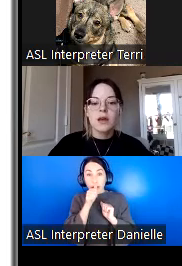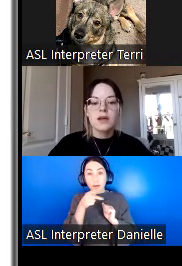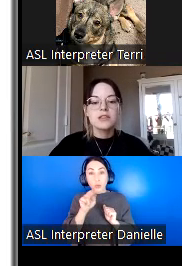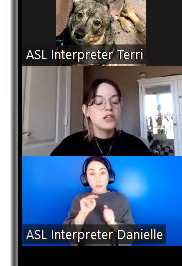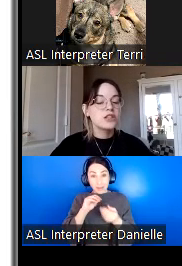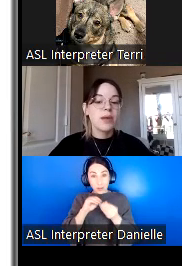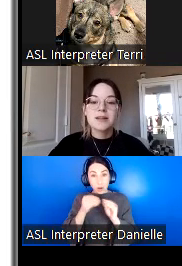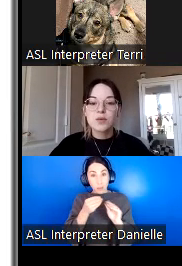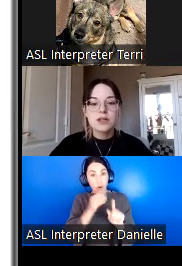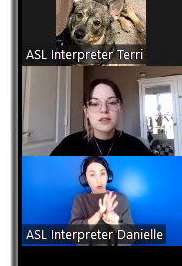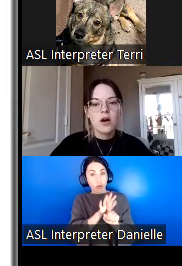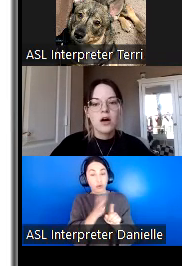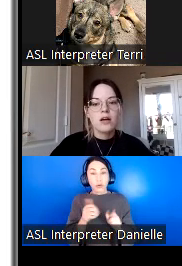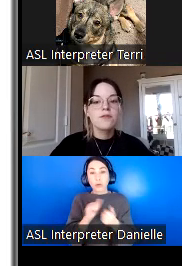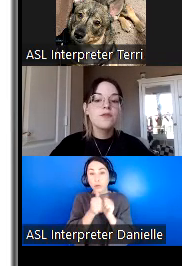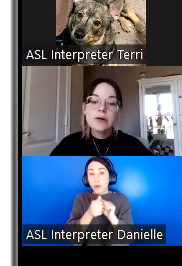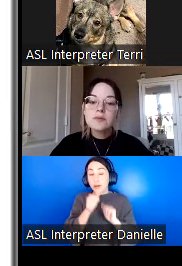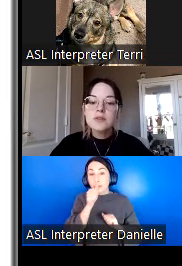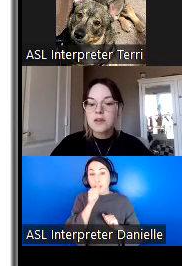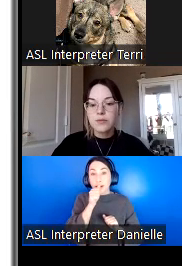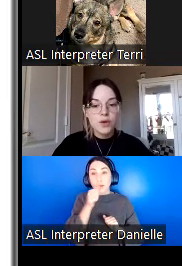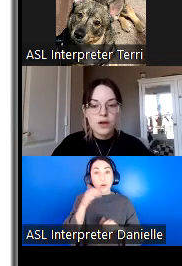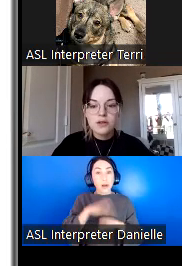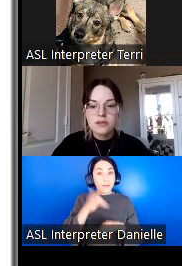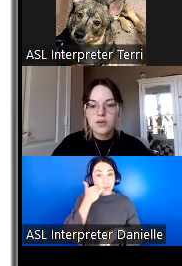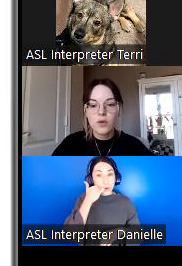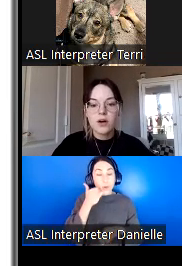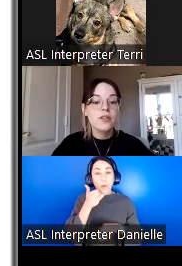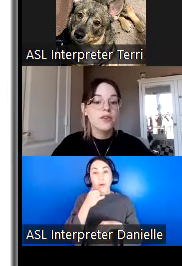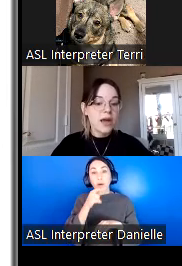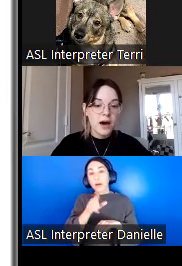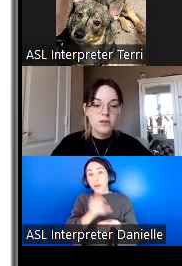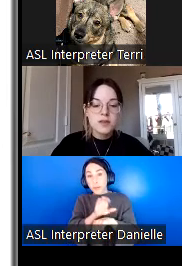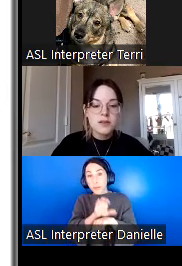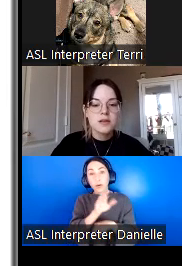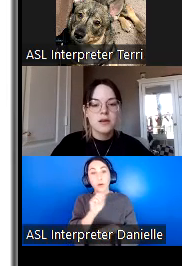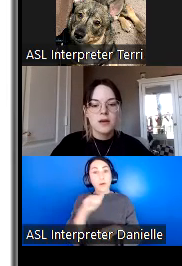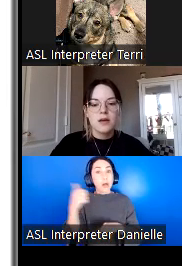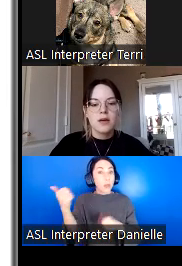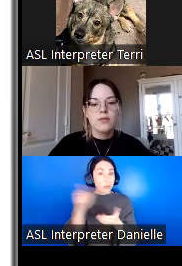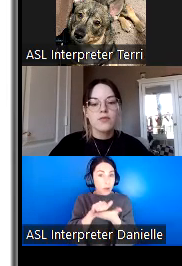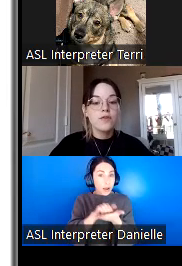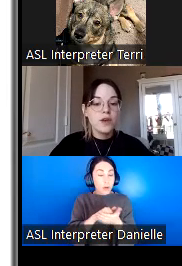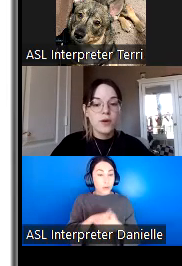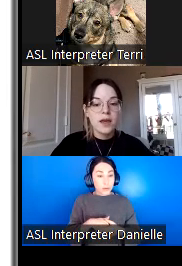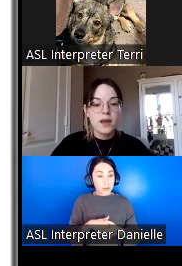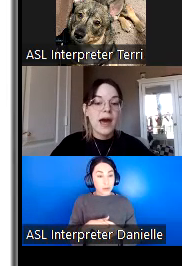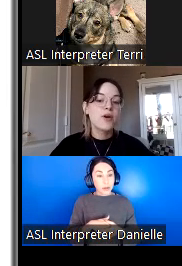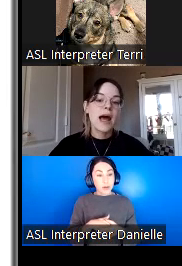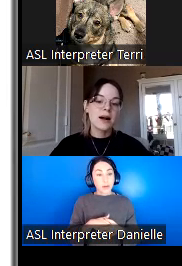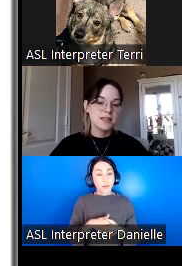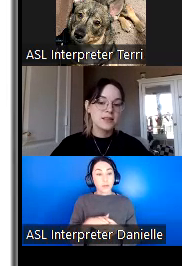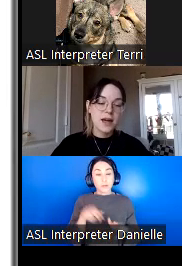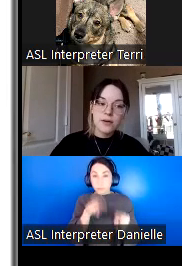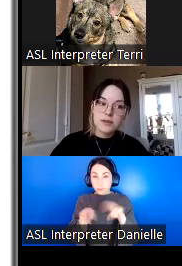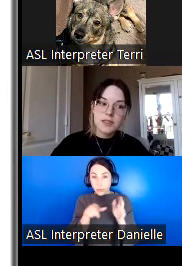numbers, changing passwords on phones, computers, or other accounts, reviewing